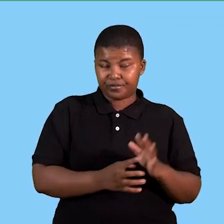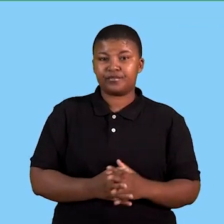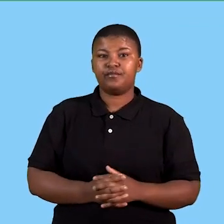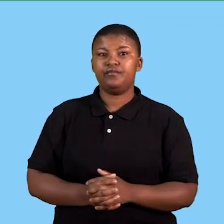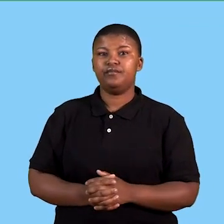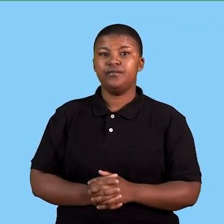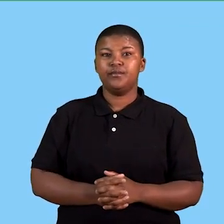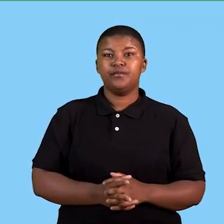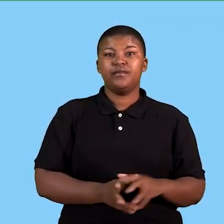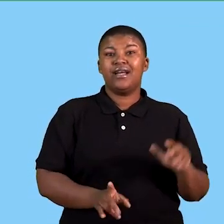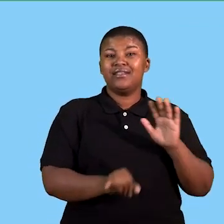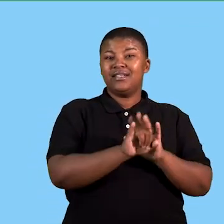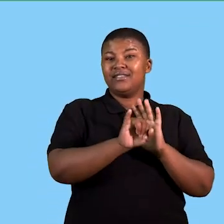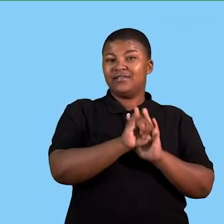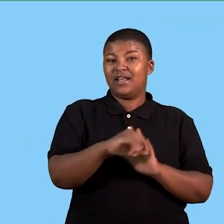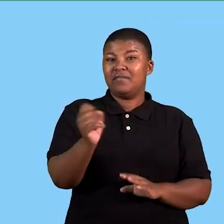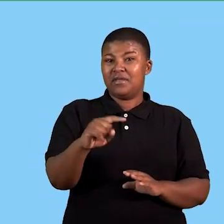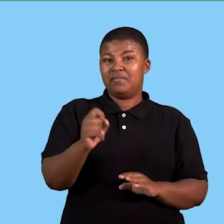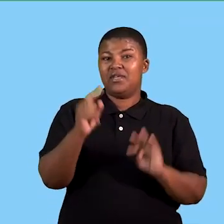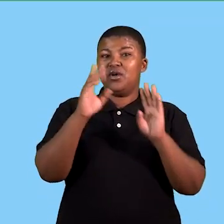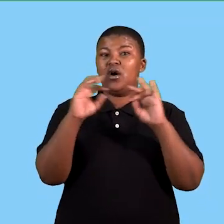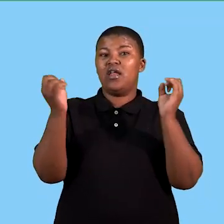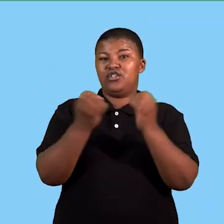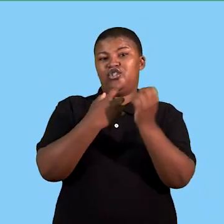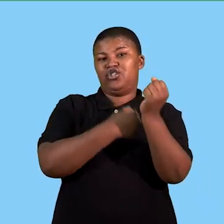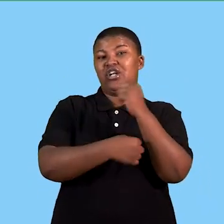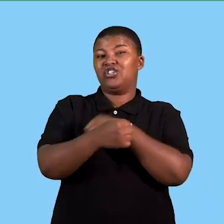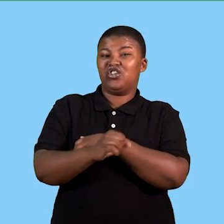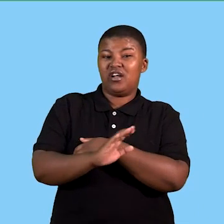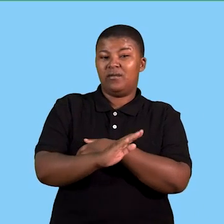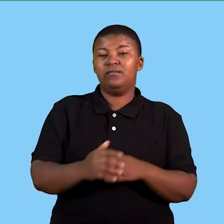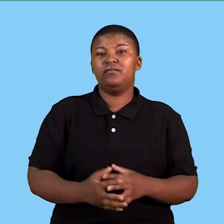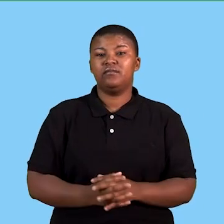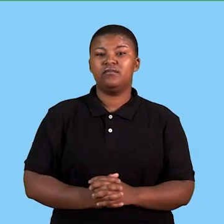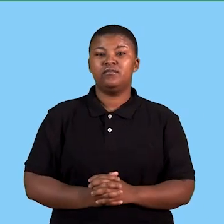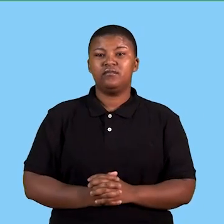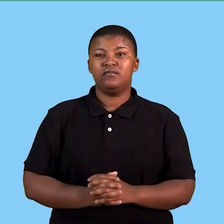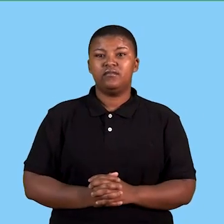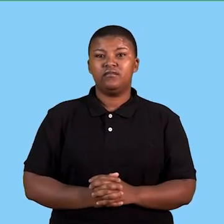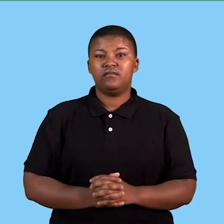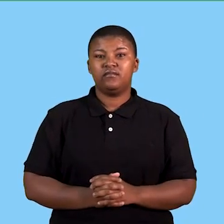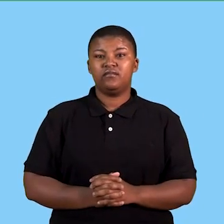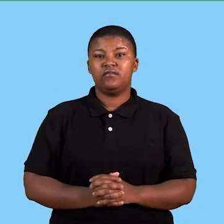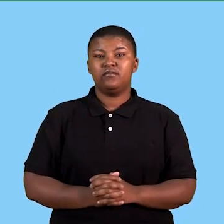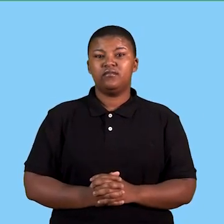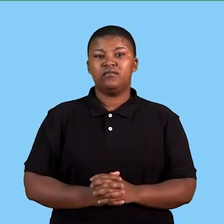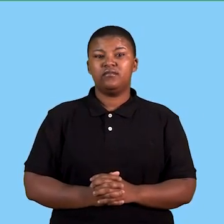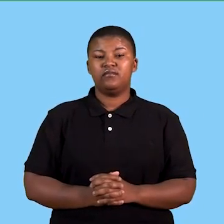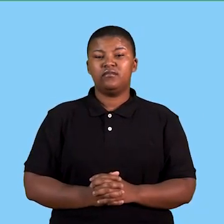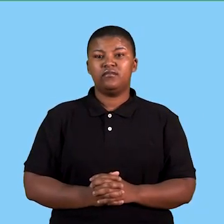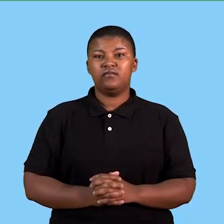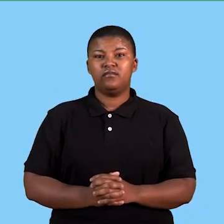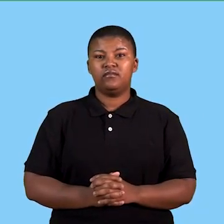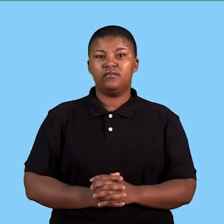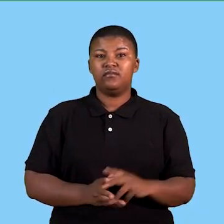is given to us. Identify the following organizational structure. All right, so when we look at this structure,